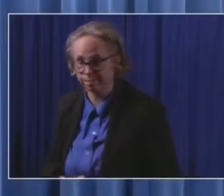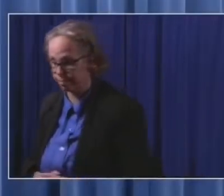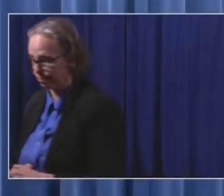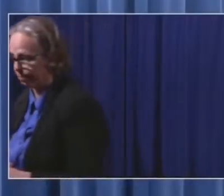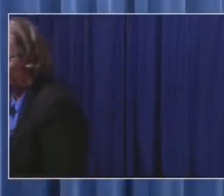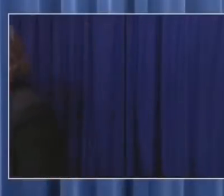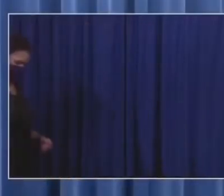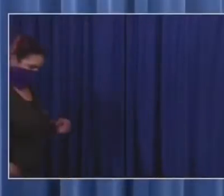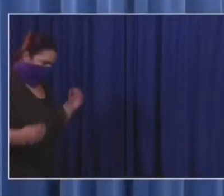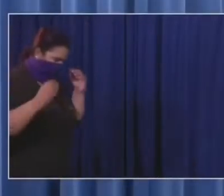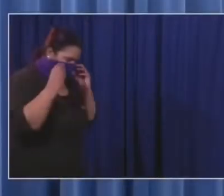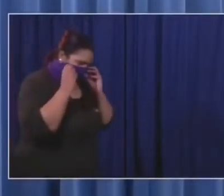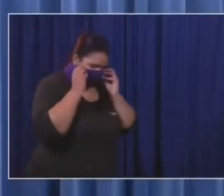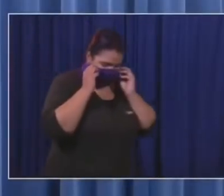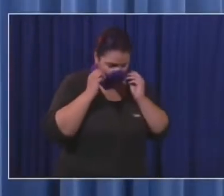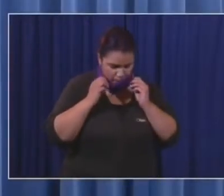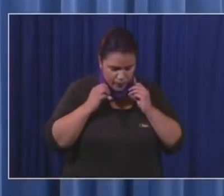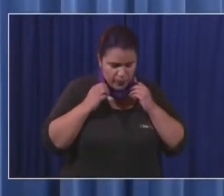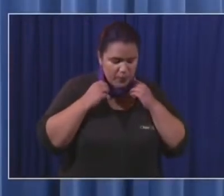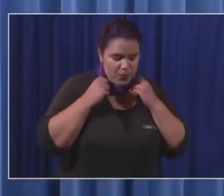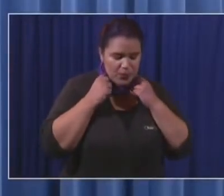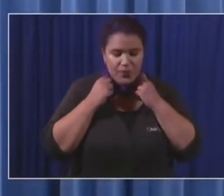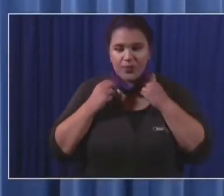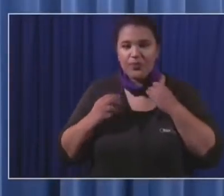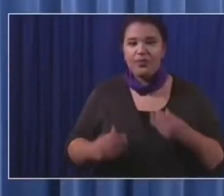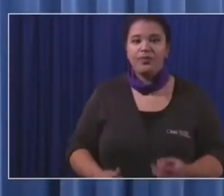And I'm thankful we have it.